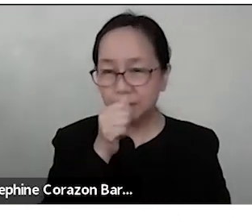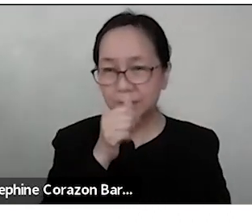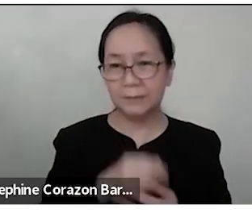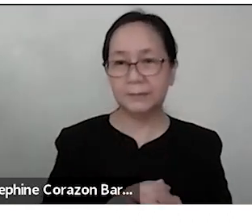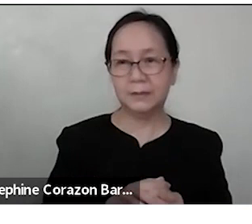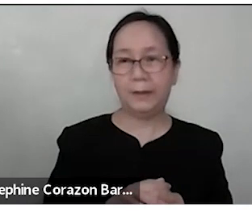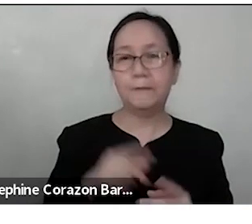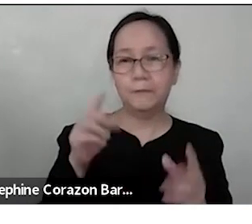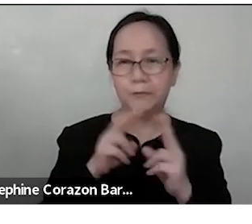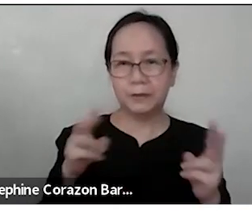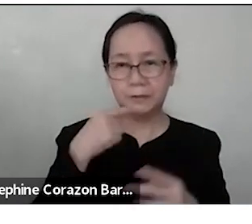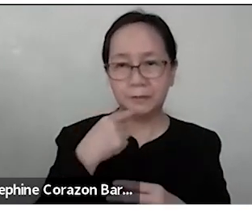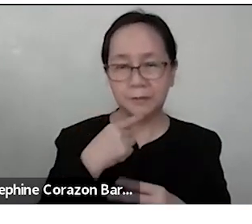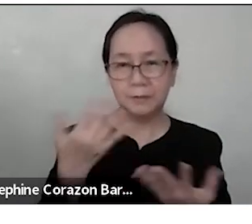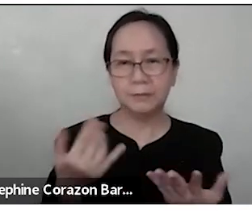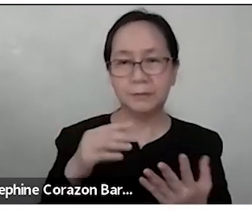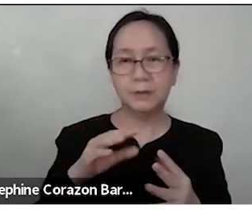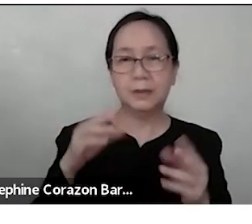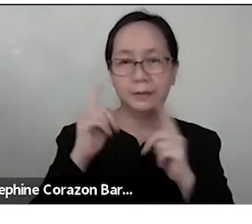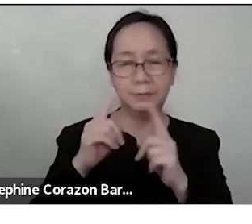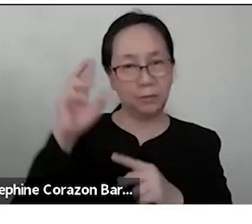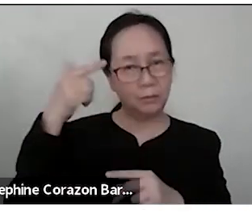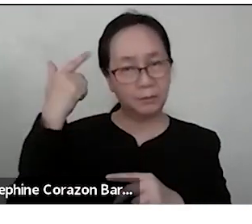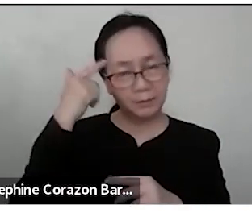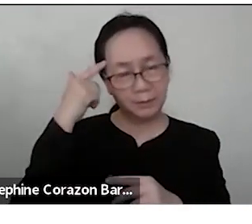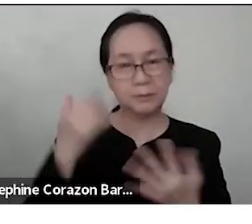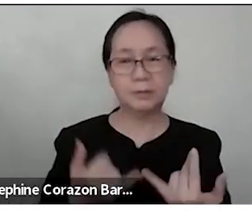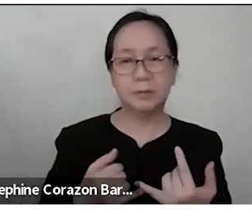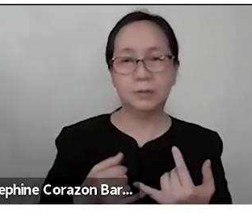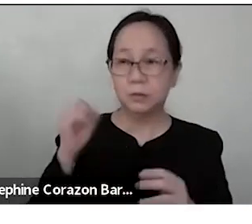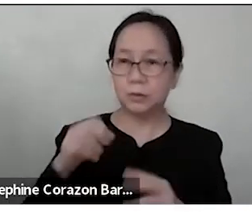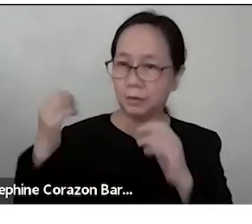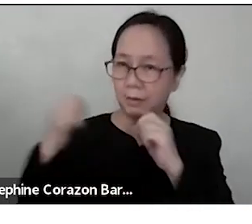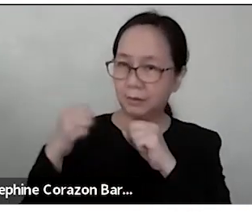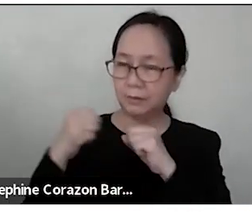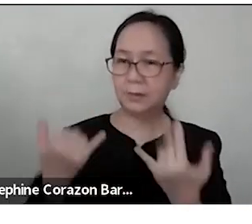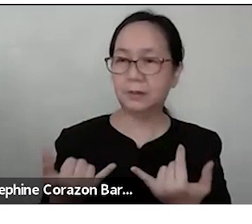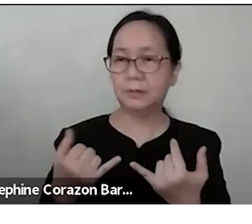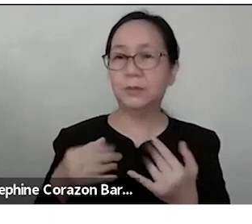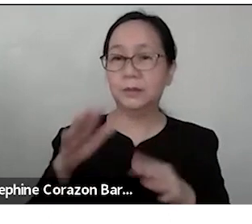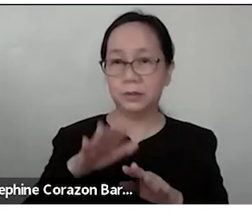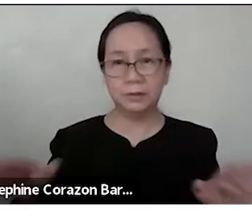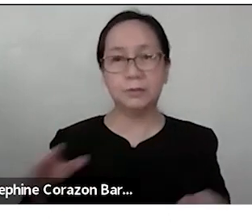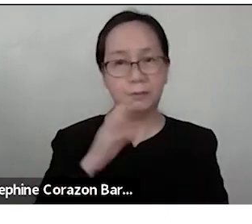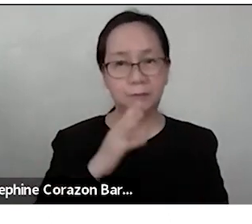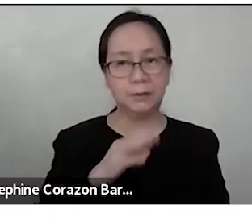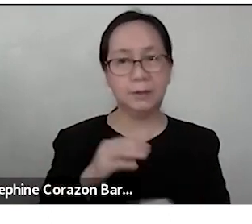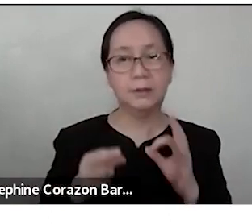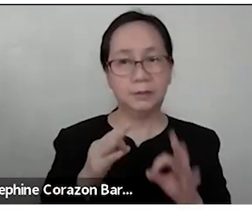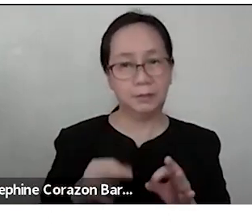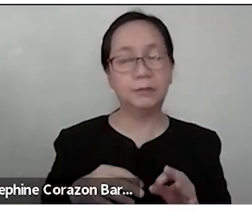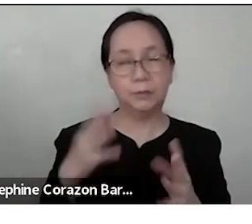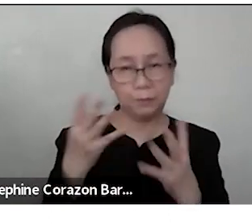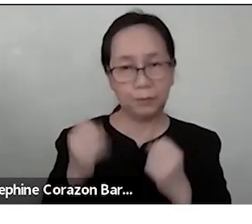in this event attended by the government officials. We had to agree with the child speaker if he wants to record a video message or deliver a